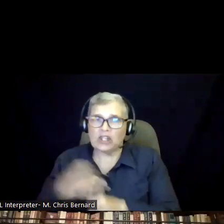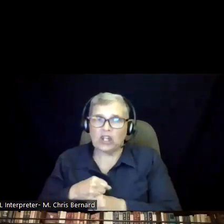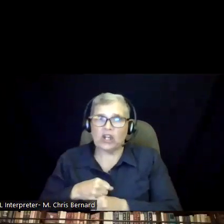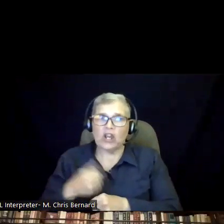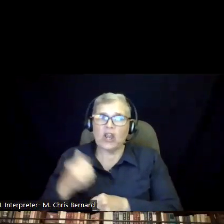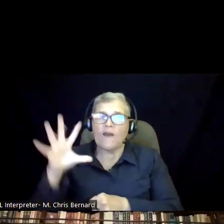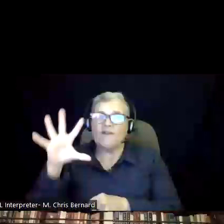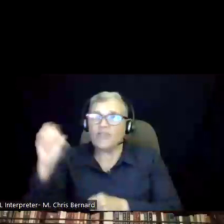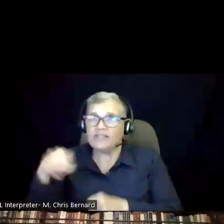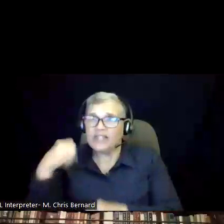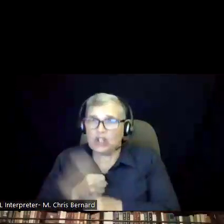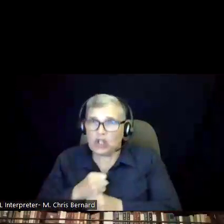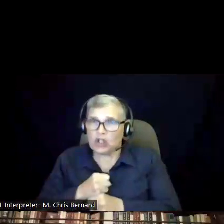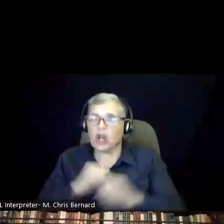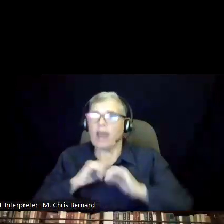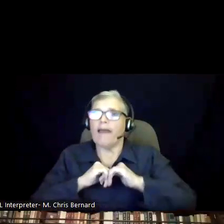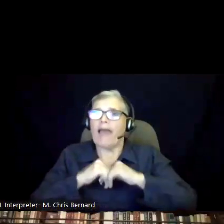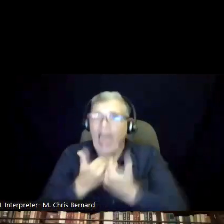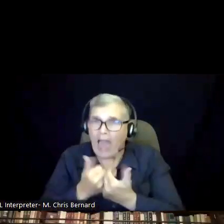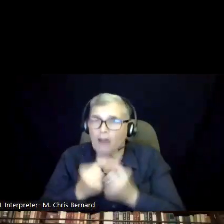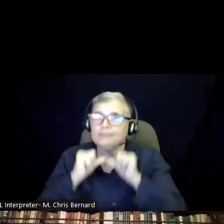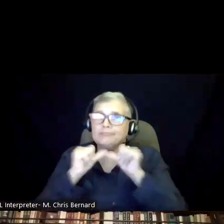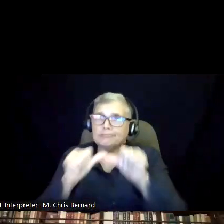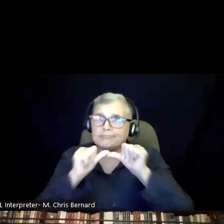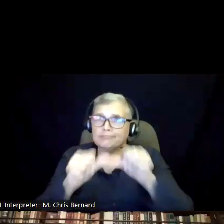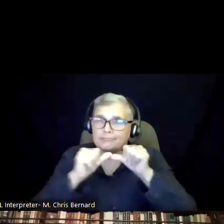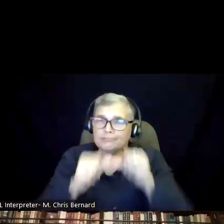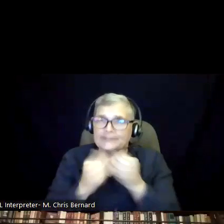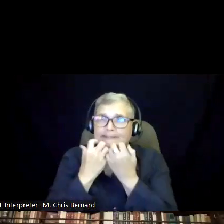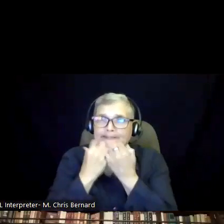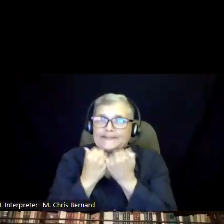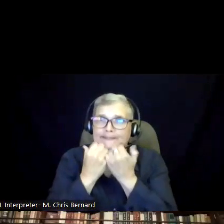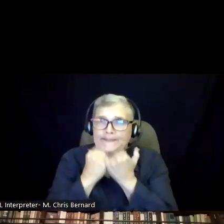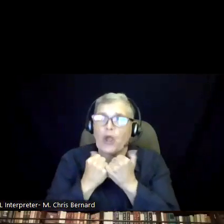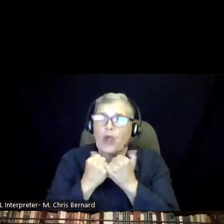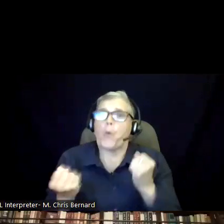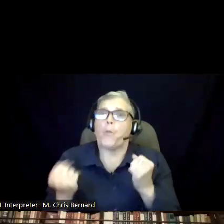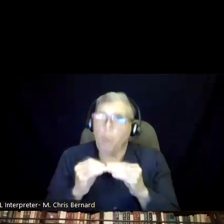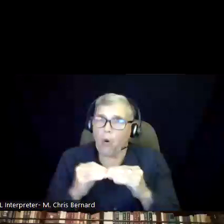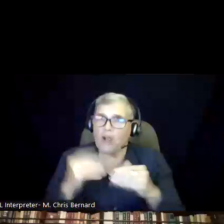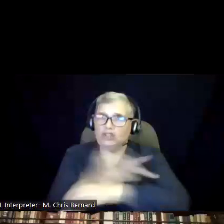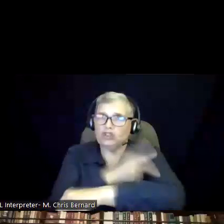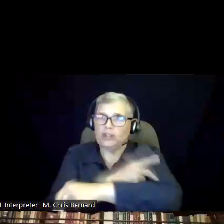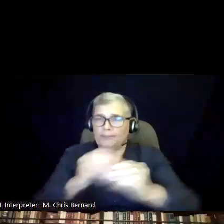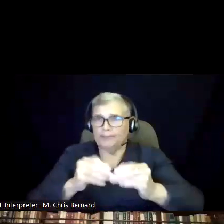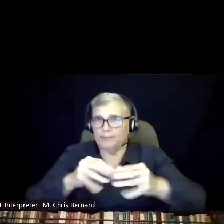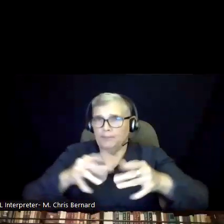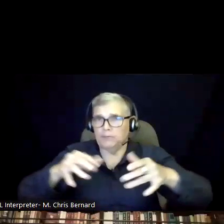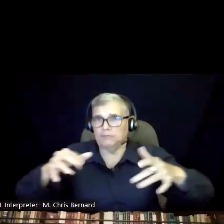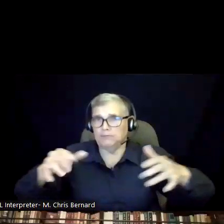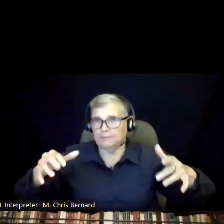we can advance the mission of keeping and putting more wild sheep back on the mountain, and ensuring that we are able